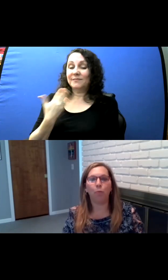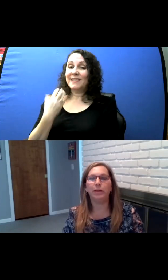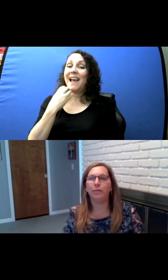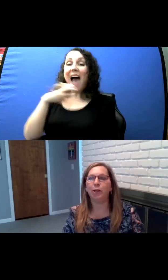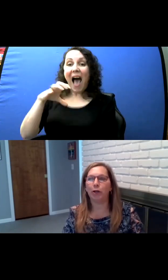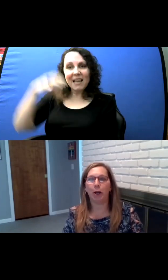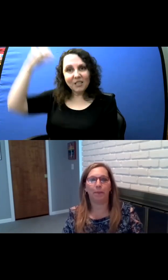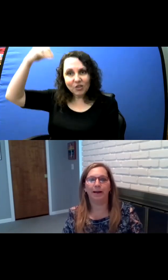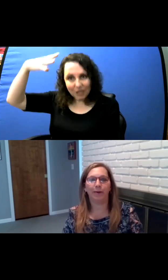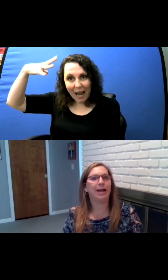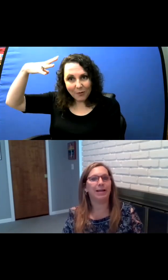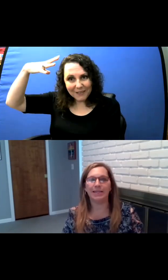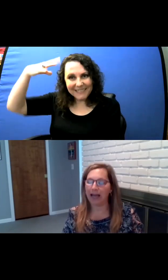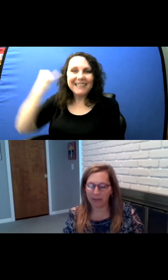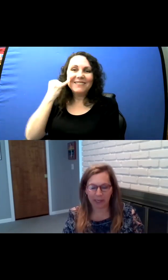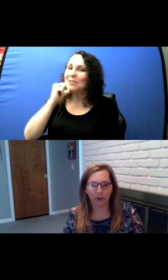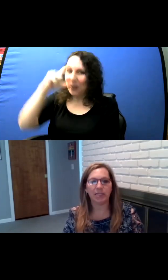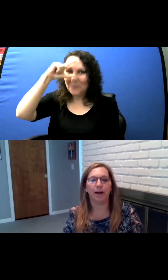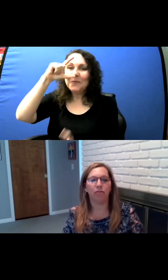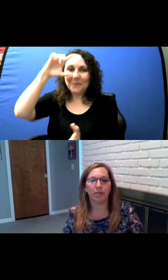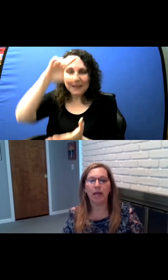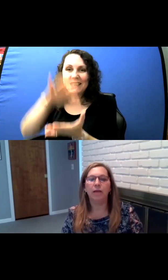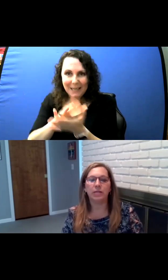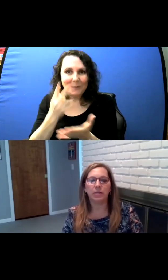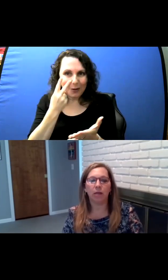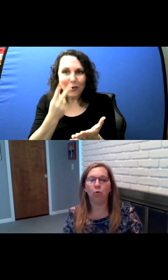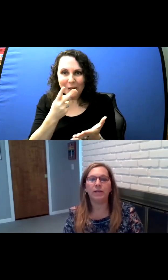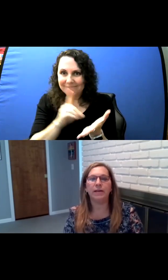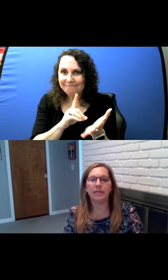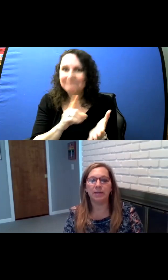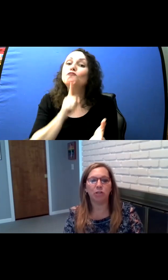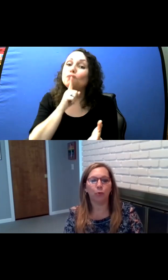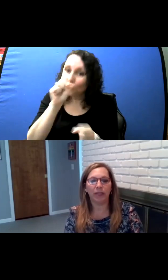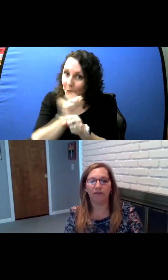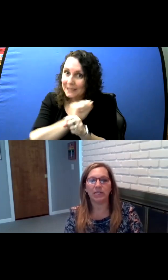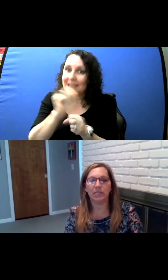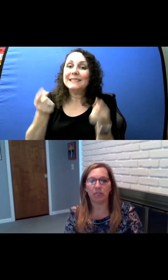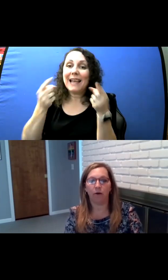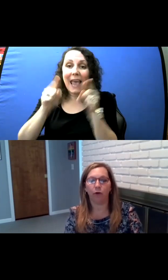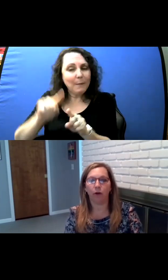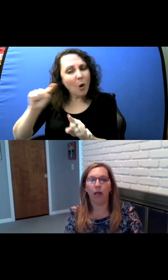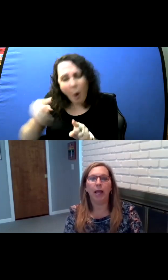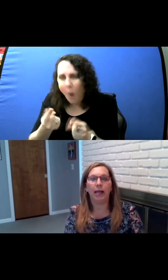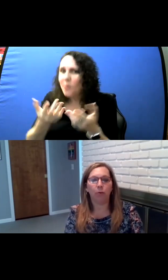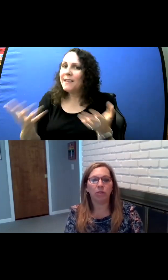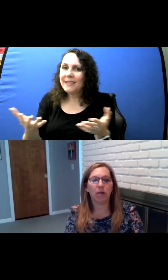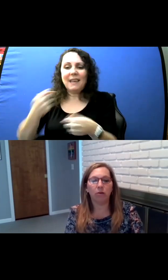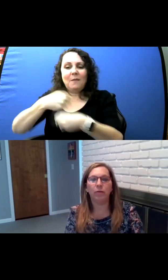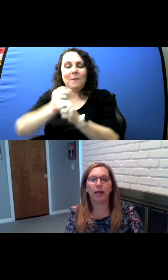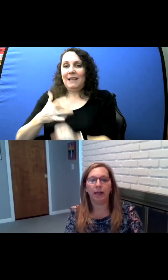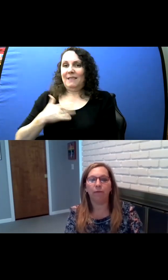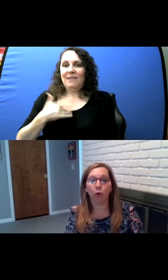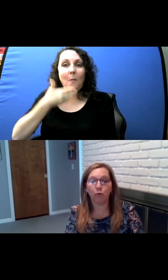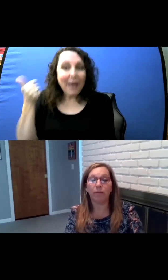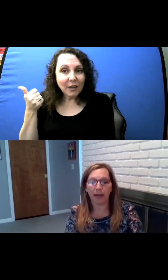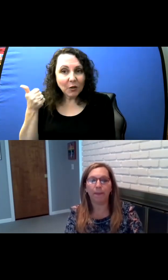if you don't believe me, look it up. Okay, I'm serious about this. This is the only thing that seems to relieve this discomfort. And I will tell you that